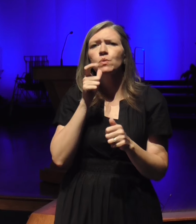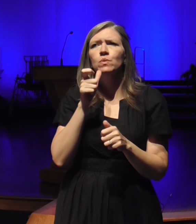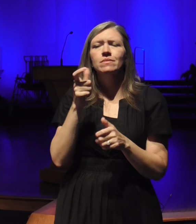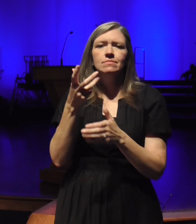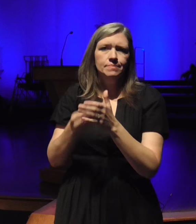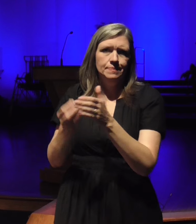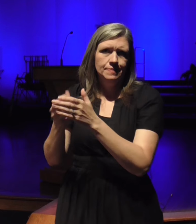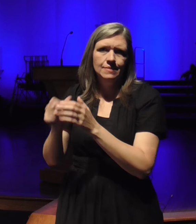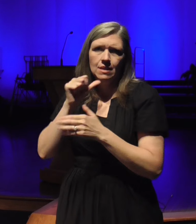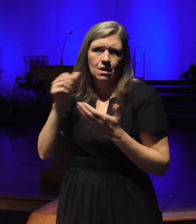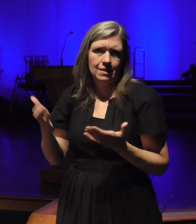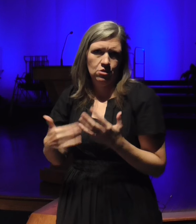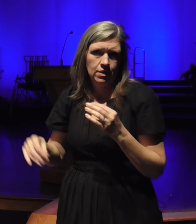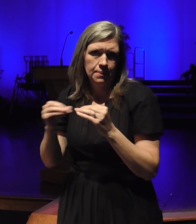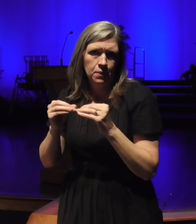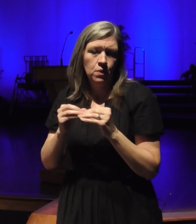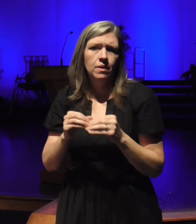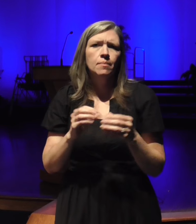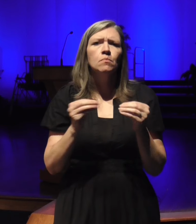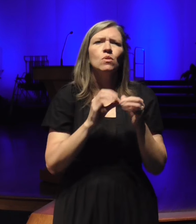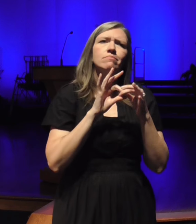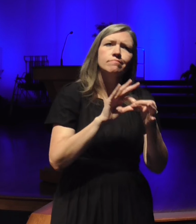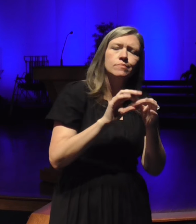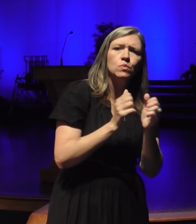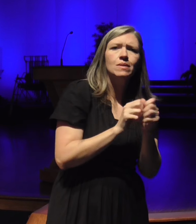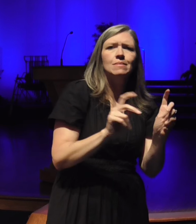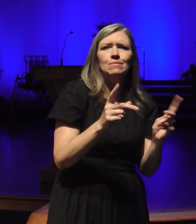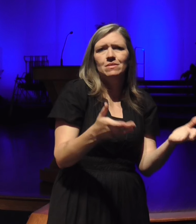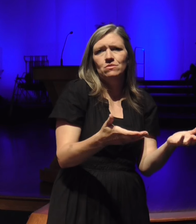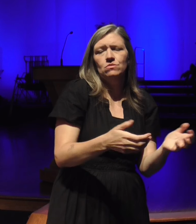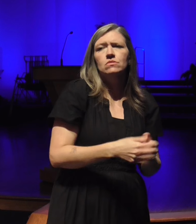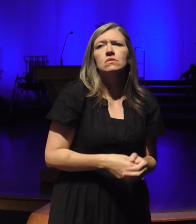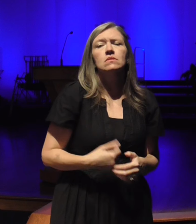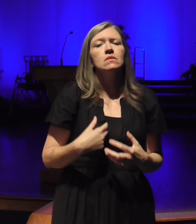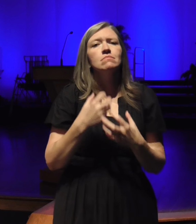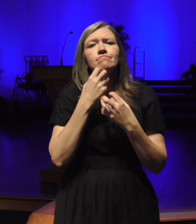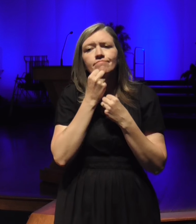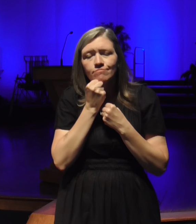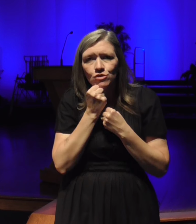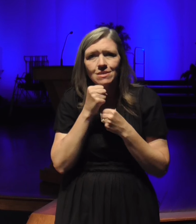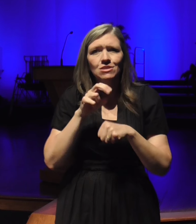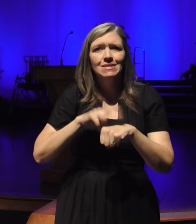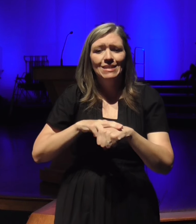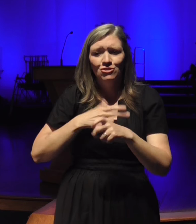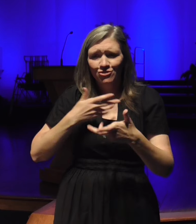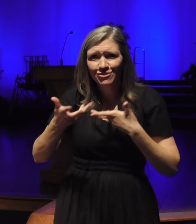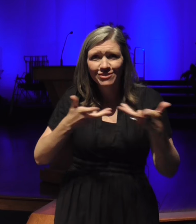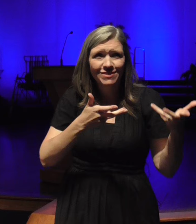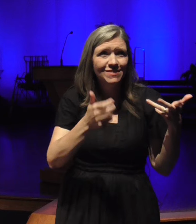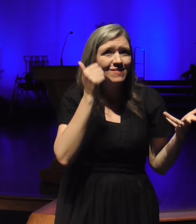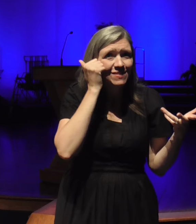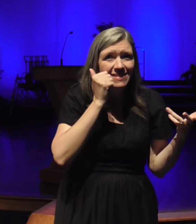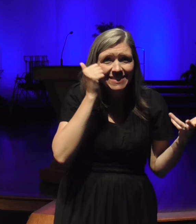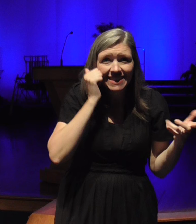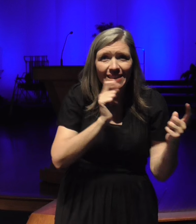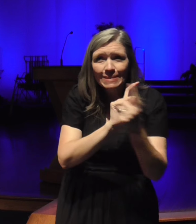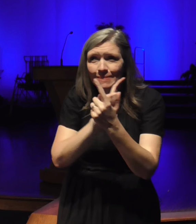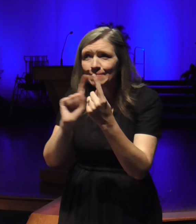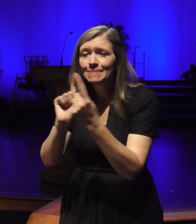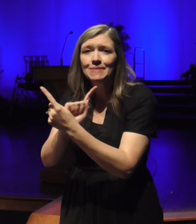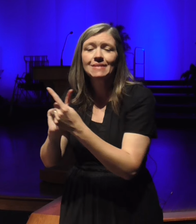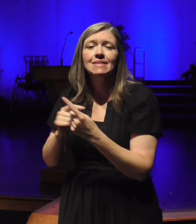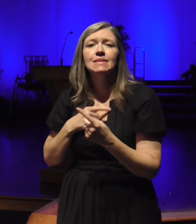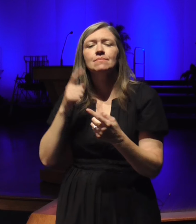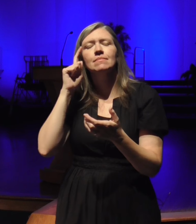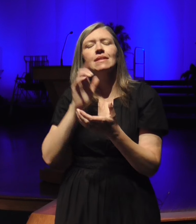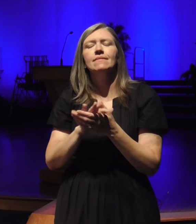really there. I pray to understand my connections with those no longer here, and to strengthen my bonds with those who are. I pray